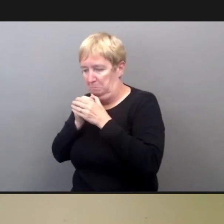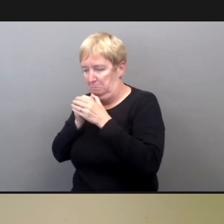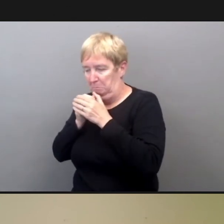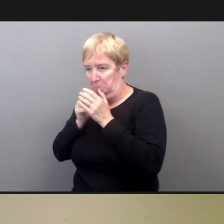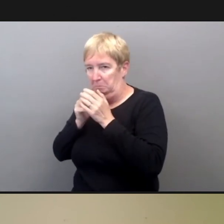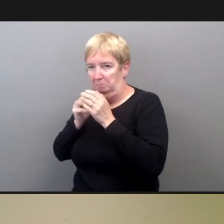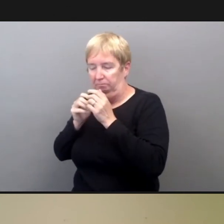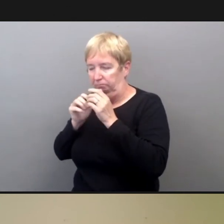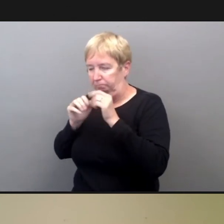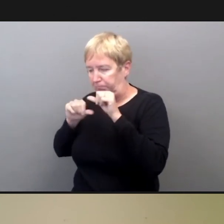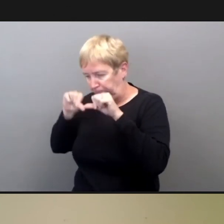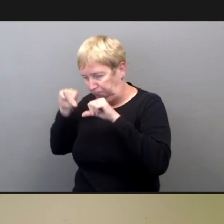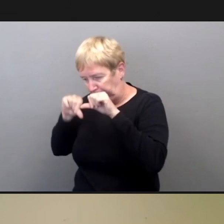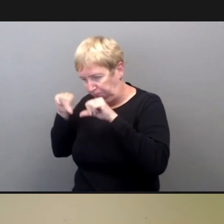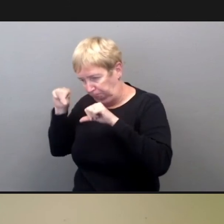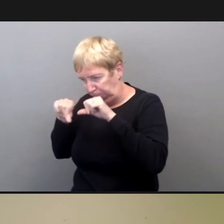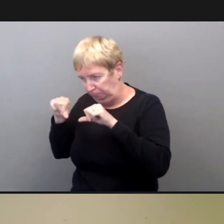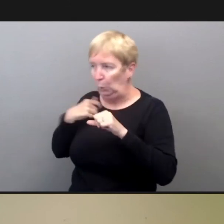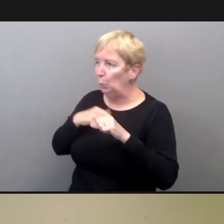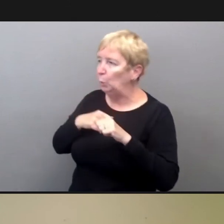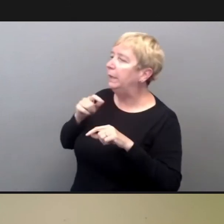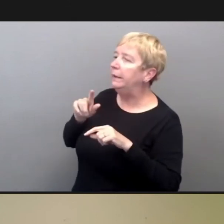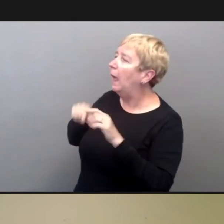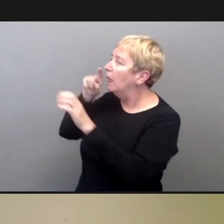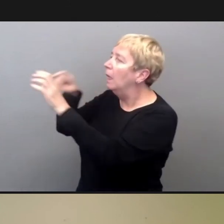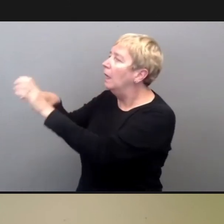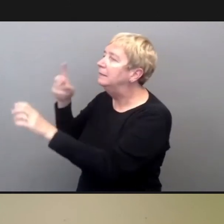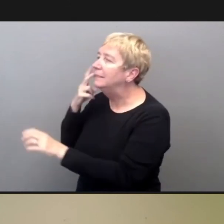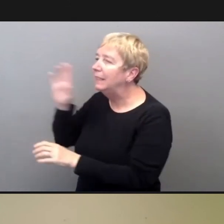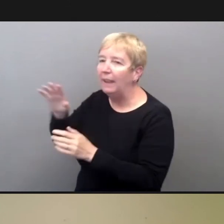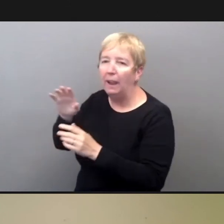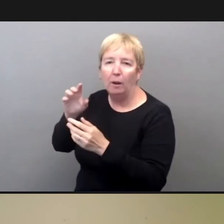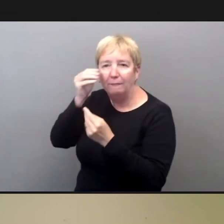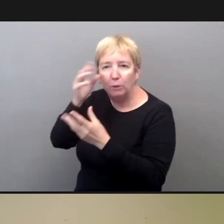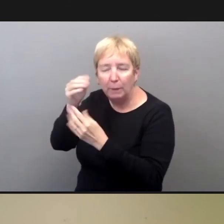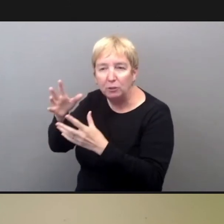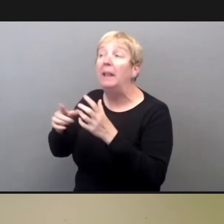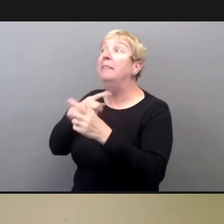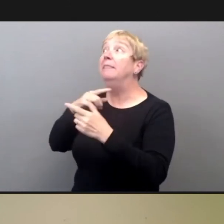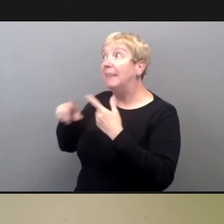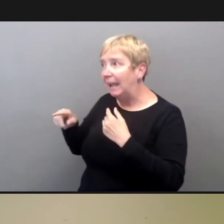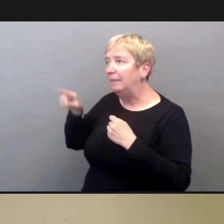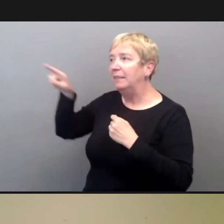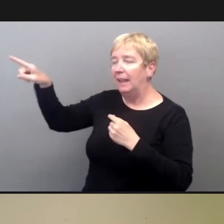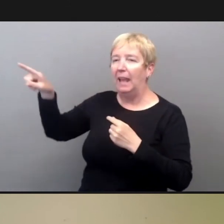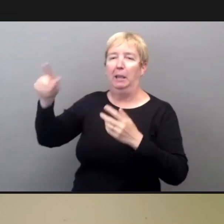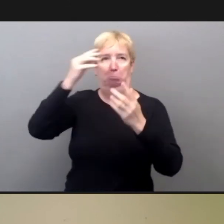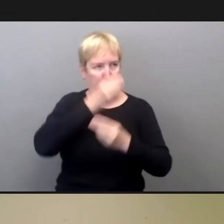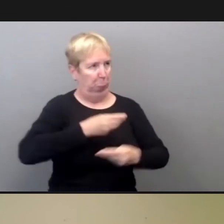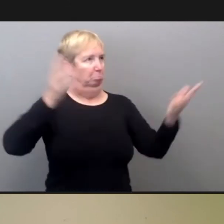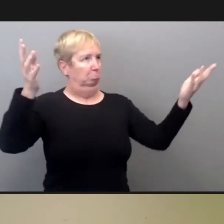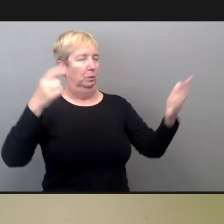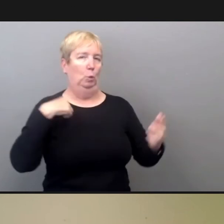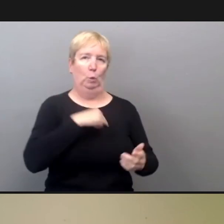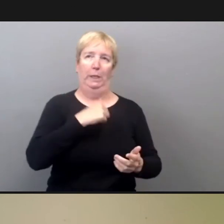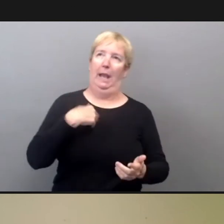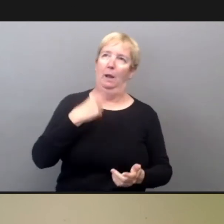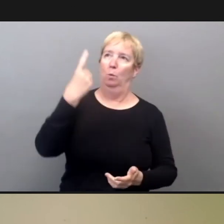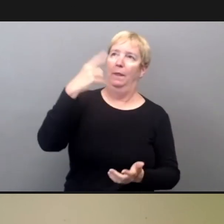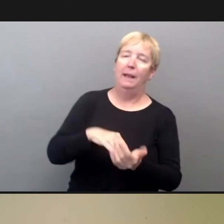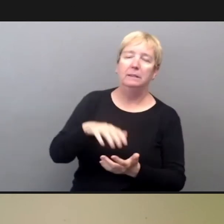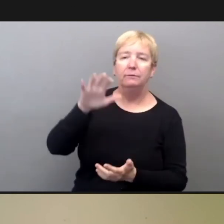to it. And then they release these press releases that say, they had 1,500 people in the trial and hospitalization